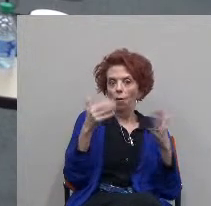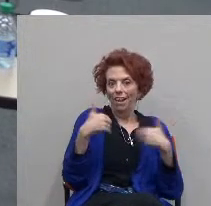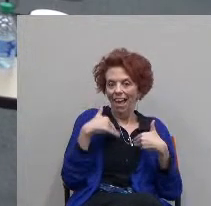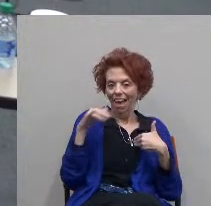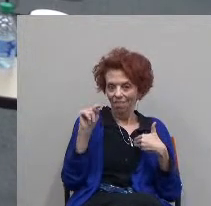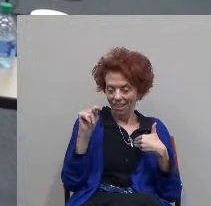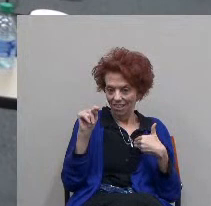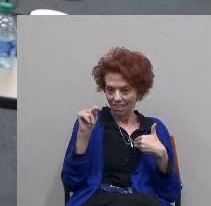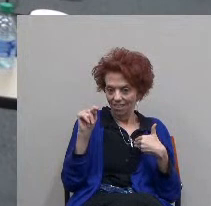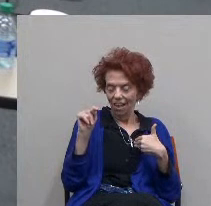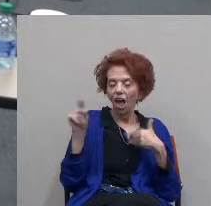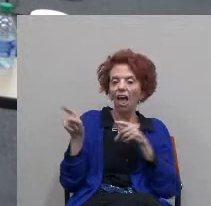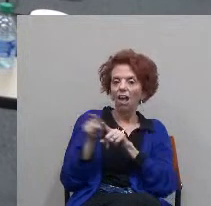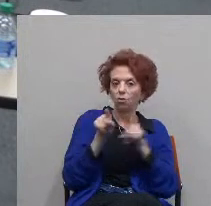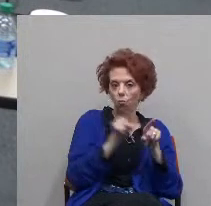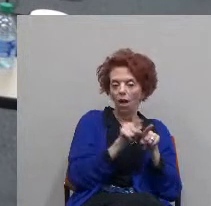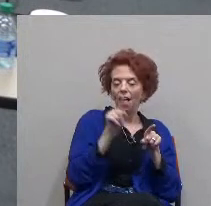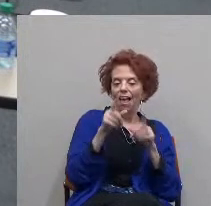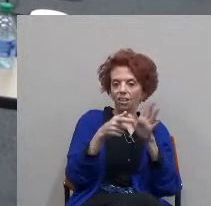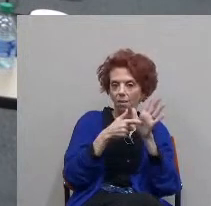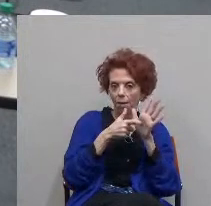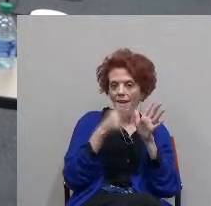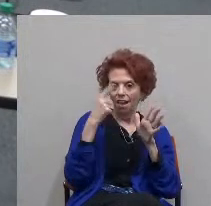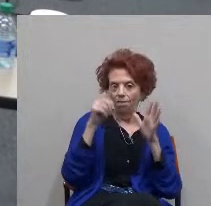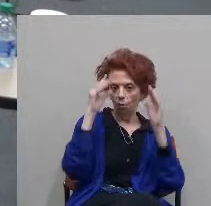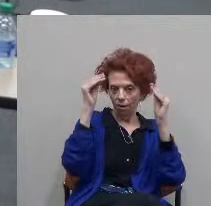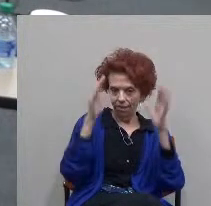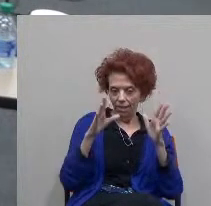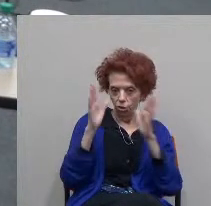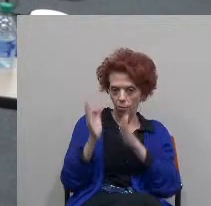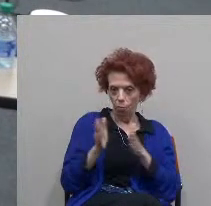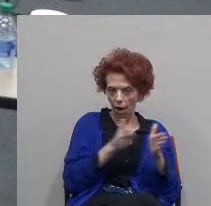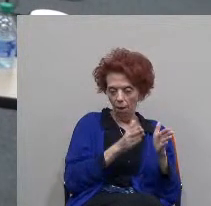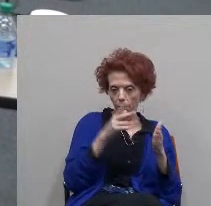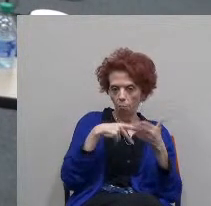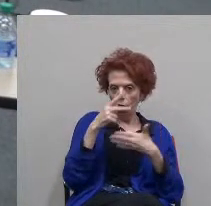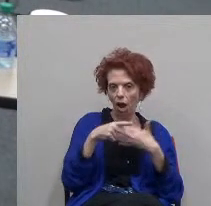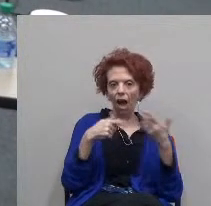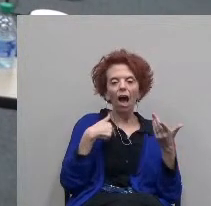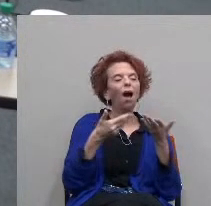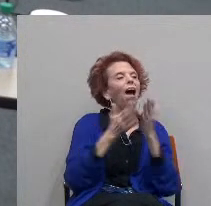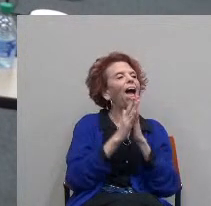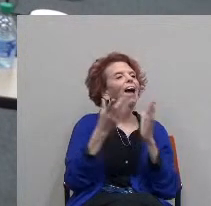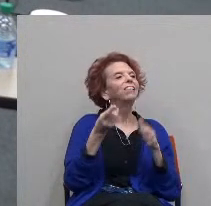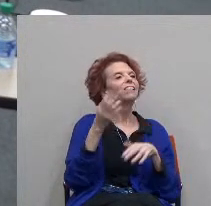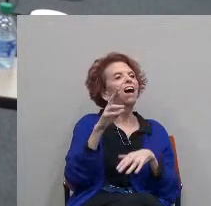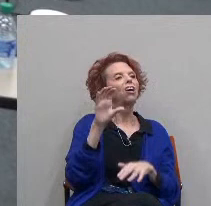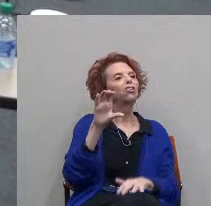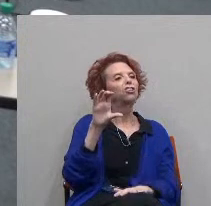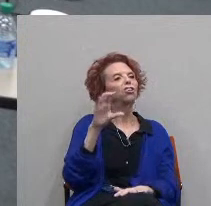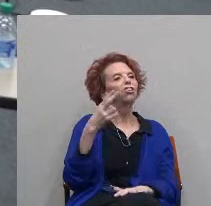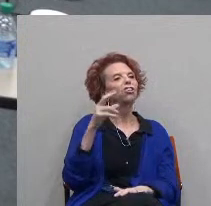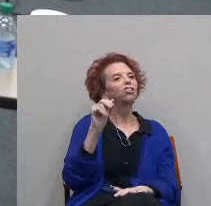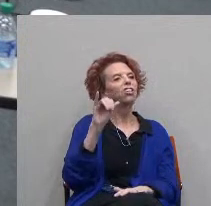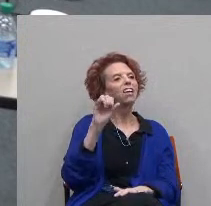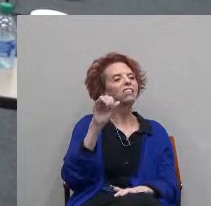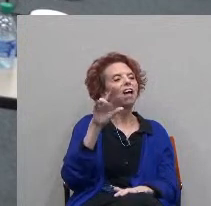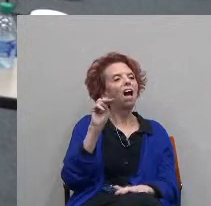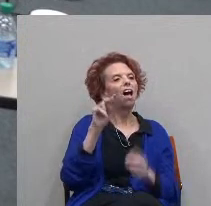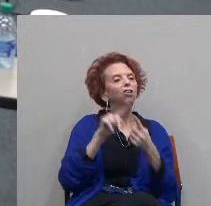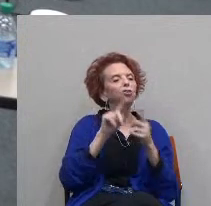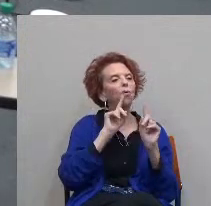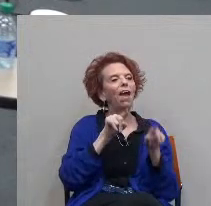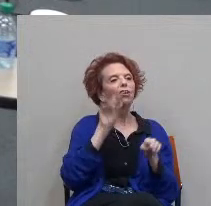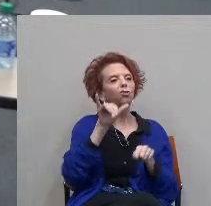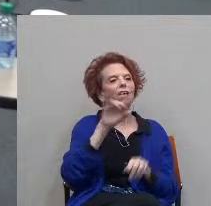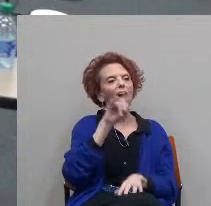it, as well as the mandate for the teacher prep program? I'm gonna ask Dr. Chesson to come up to answer that question